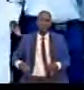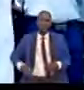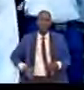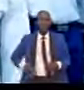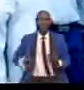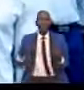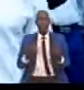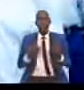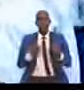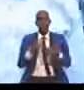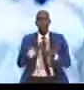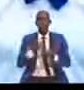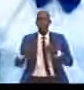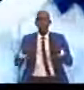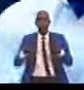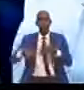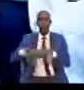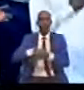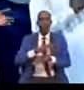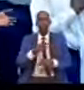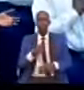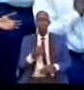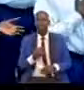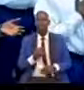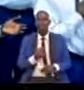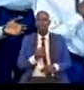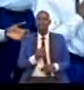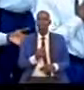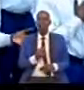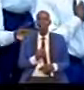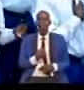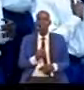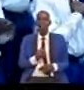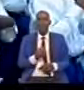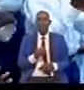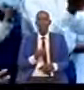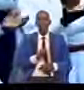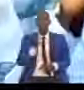Christ. See my son, the beyond of me.